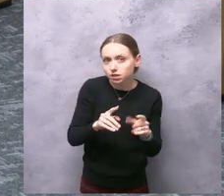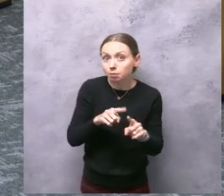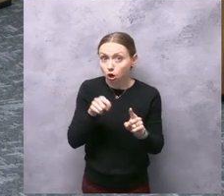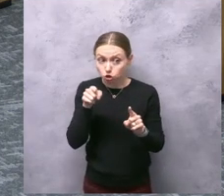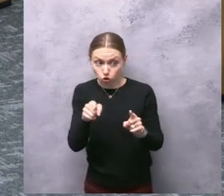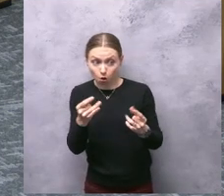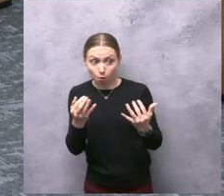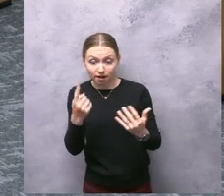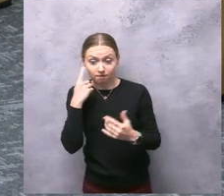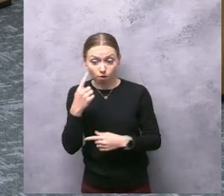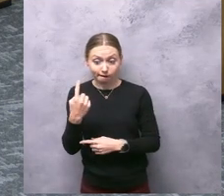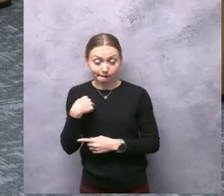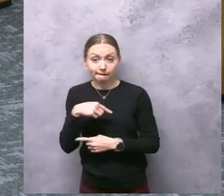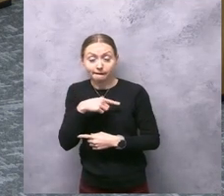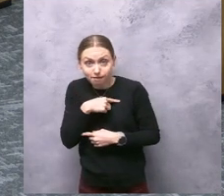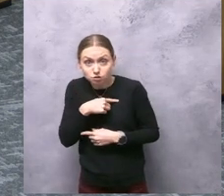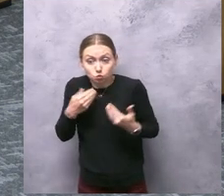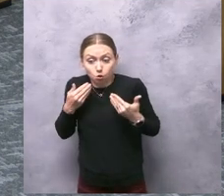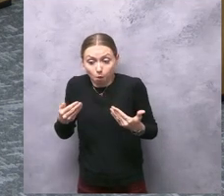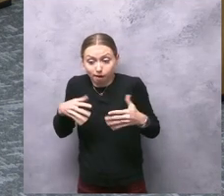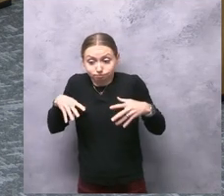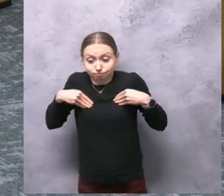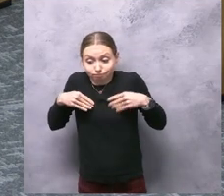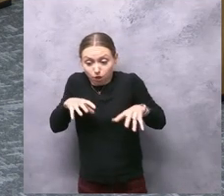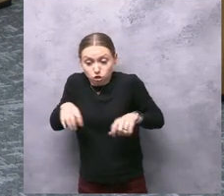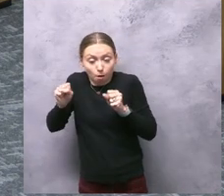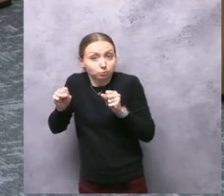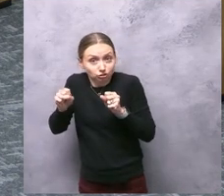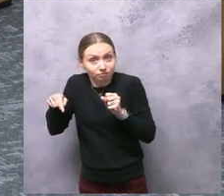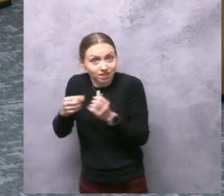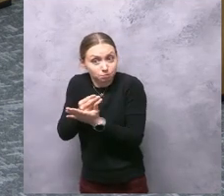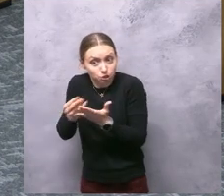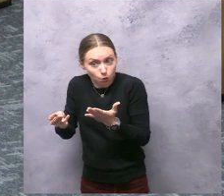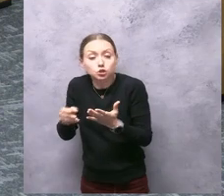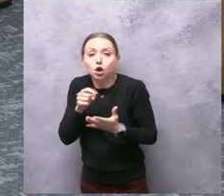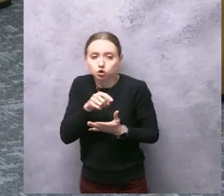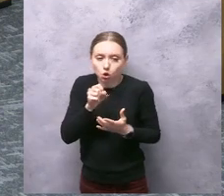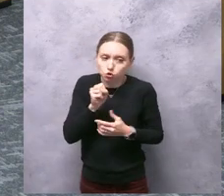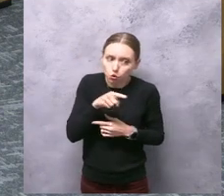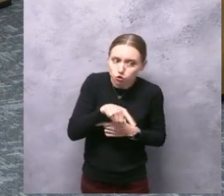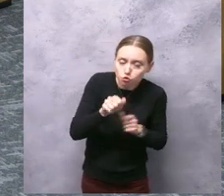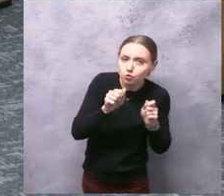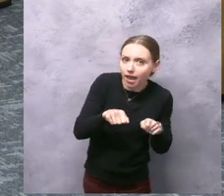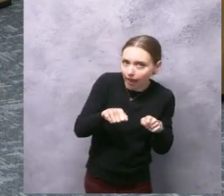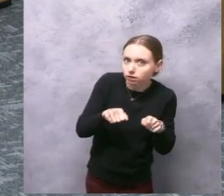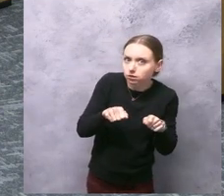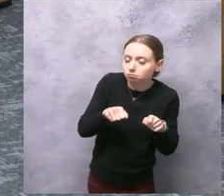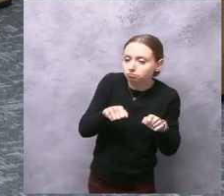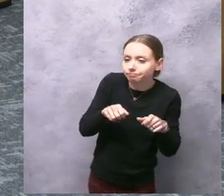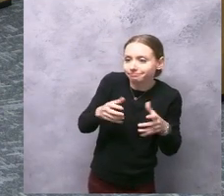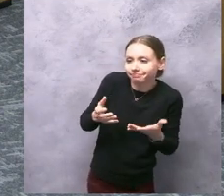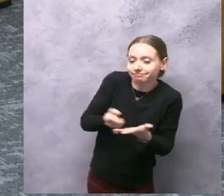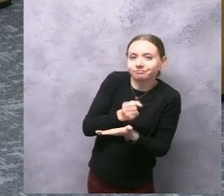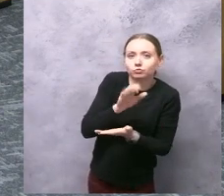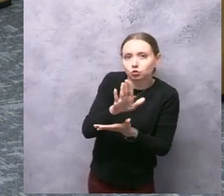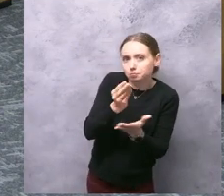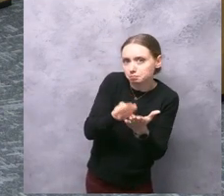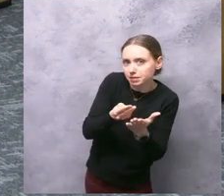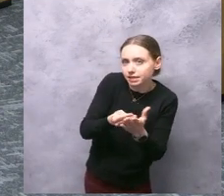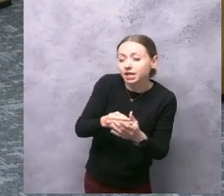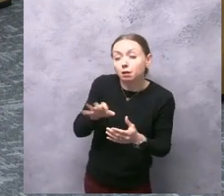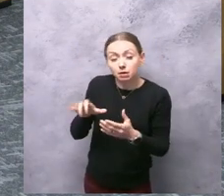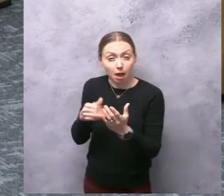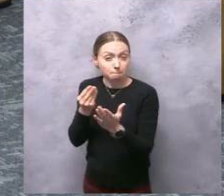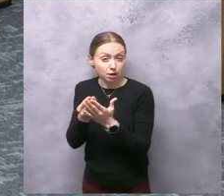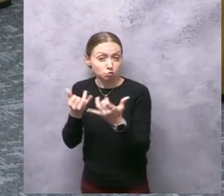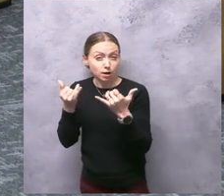you can then adopt them and get your hands on that money. But that money's building up in escrow. You're not losing anything right now. It's building up, and